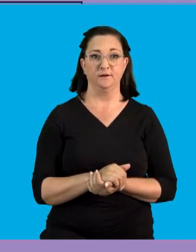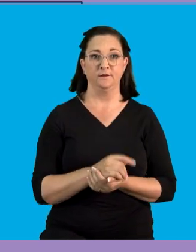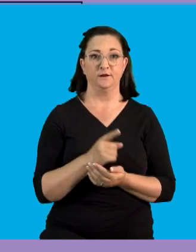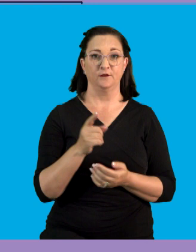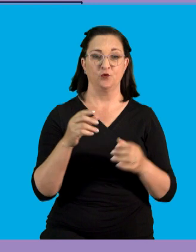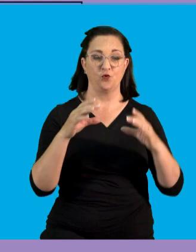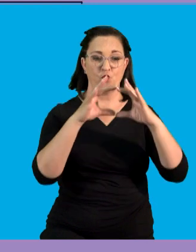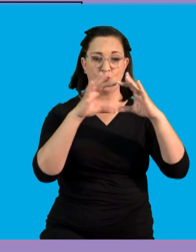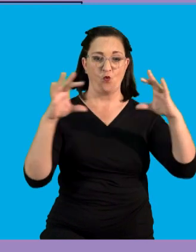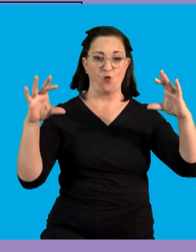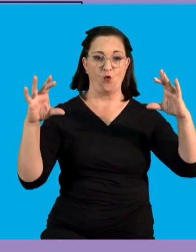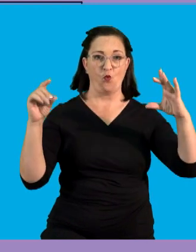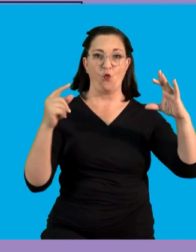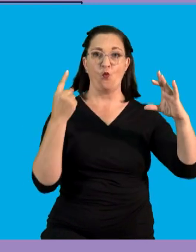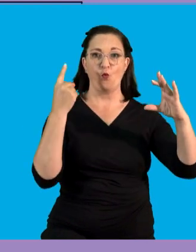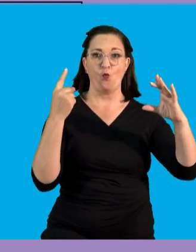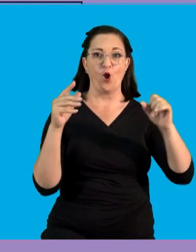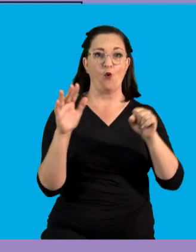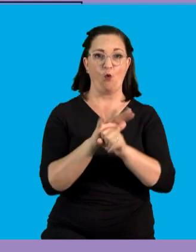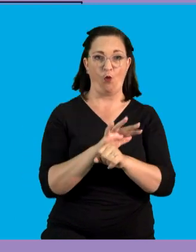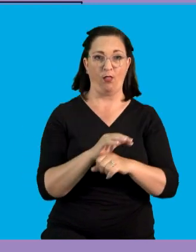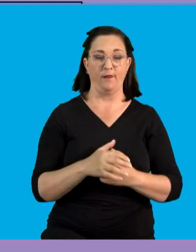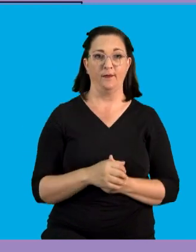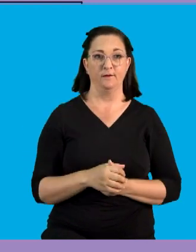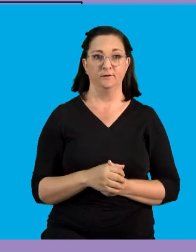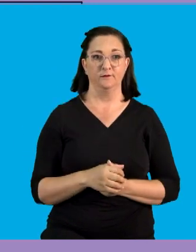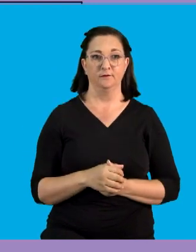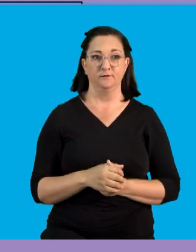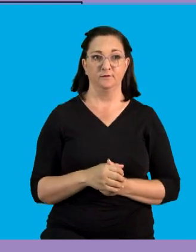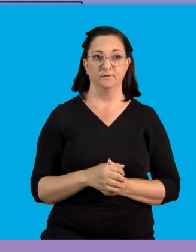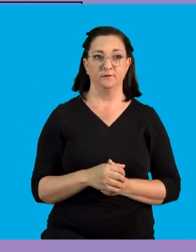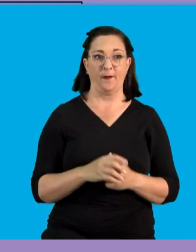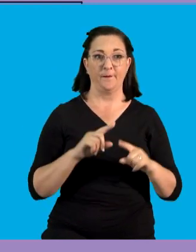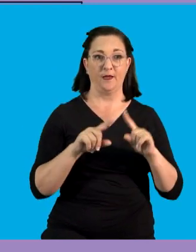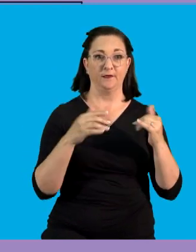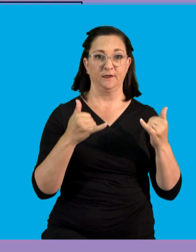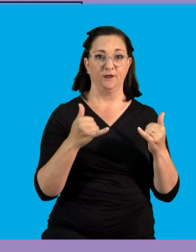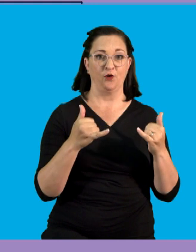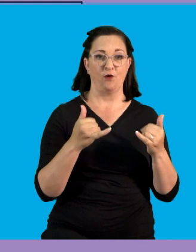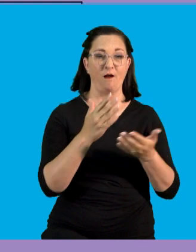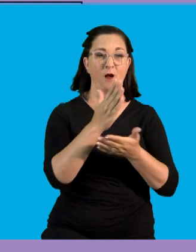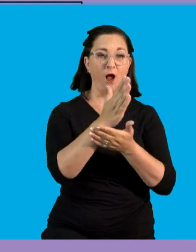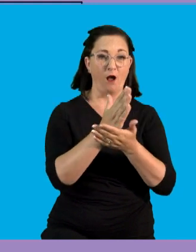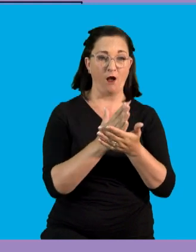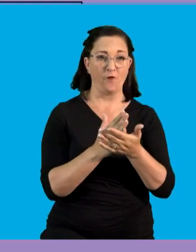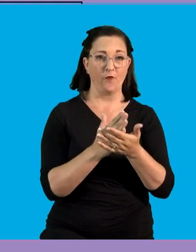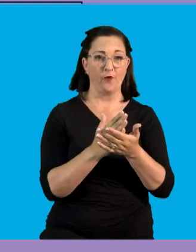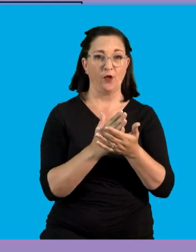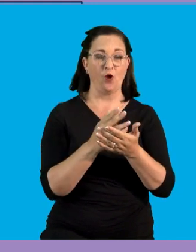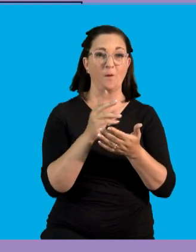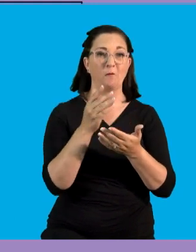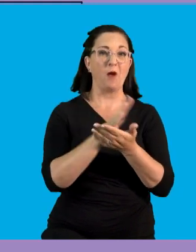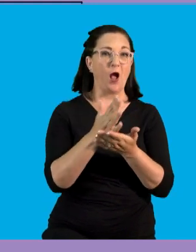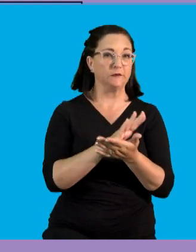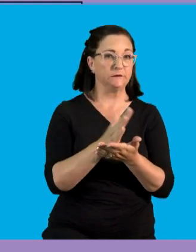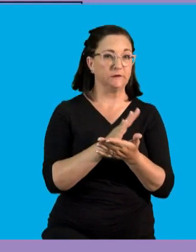whole part is one whole. But if we are going to take part of that whole, how much